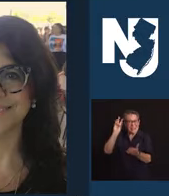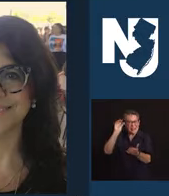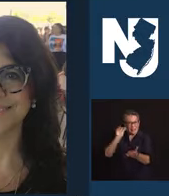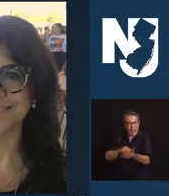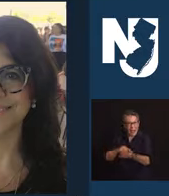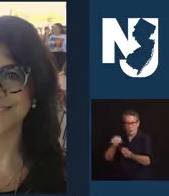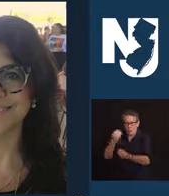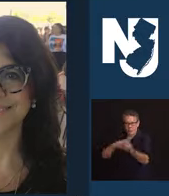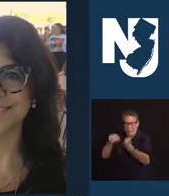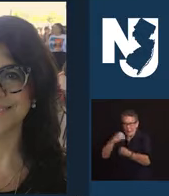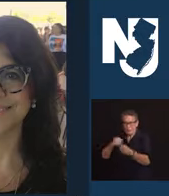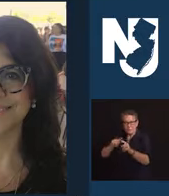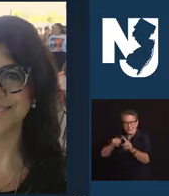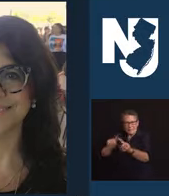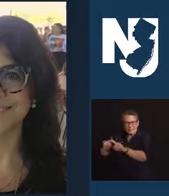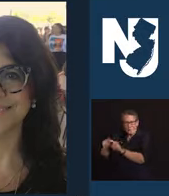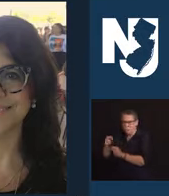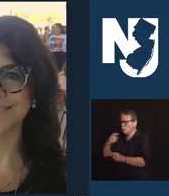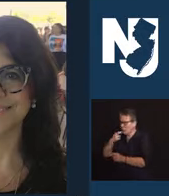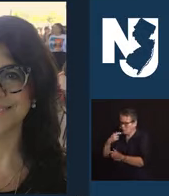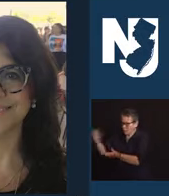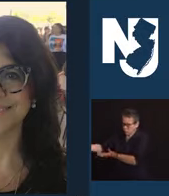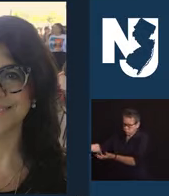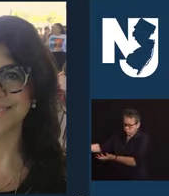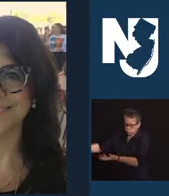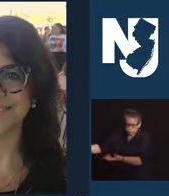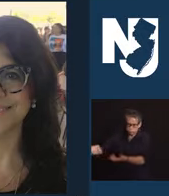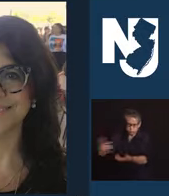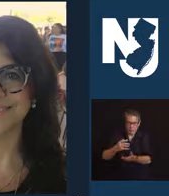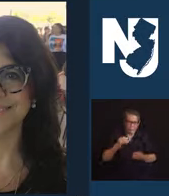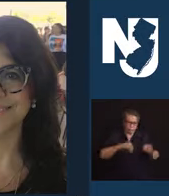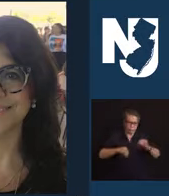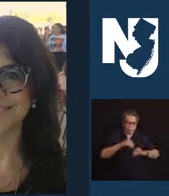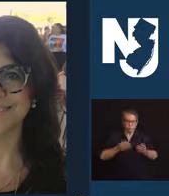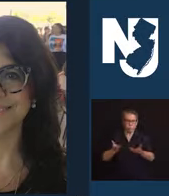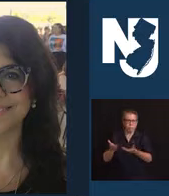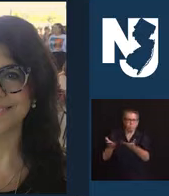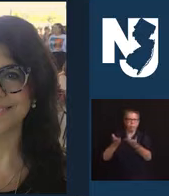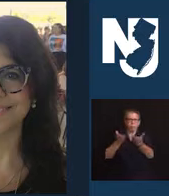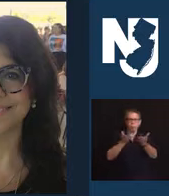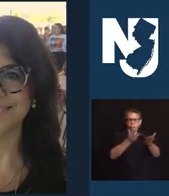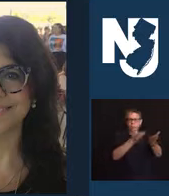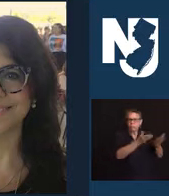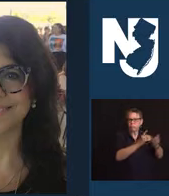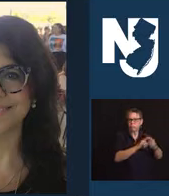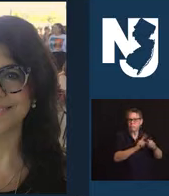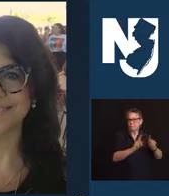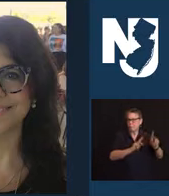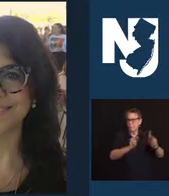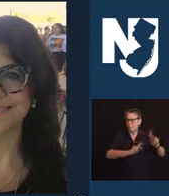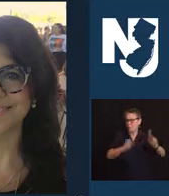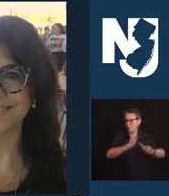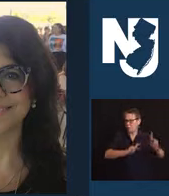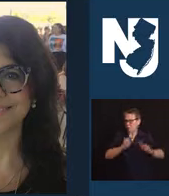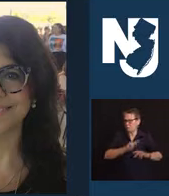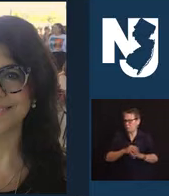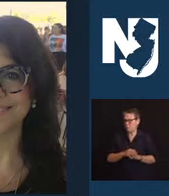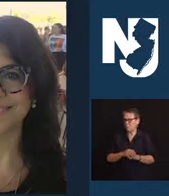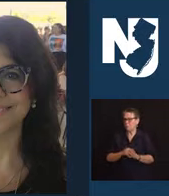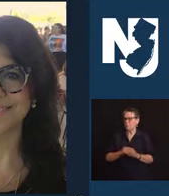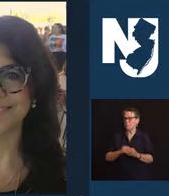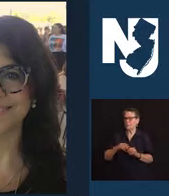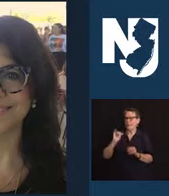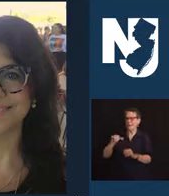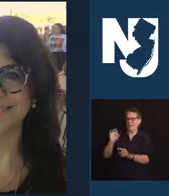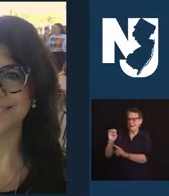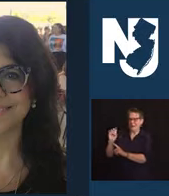the 1911 Smokehouse Barbecue, which was highlighted several months ago by us. Sustain and Serve is allowing us to meet 2